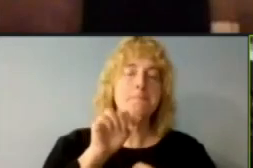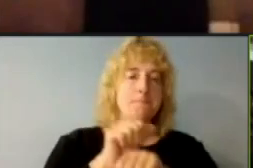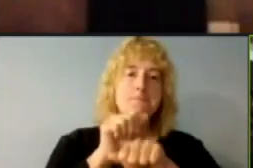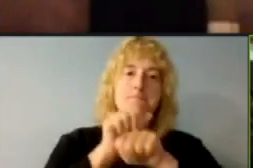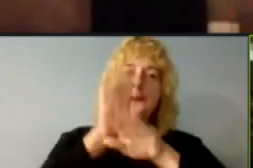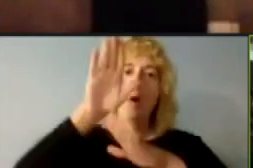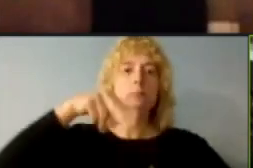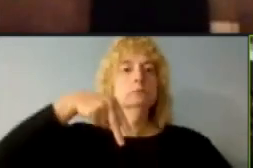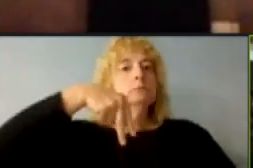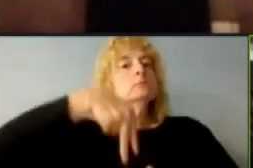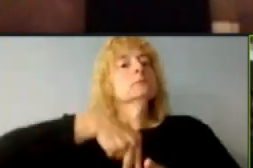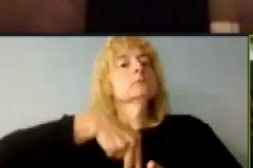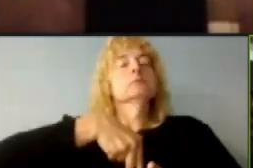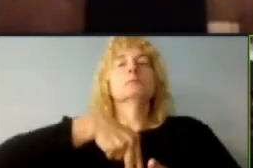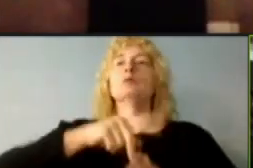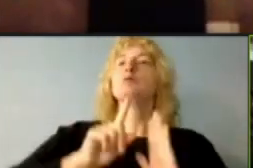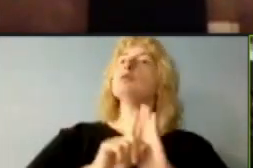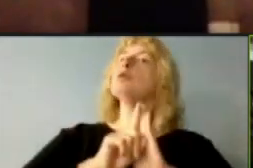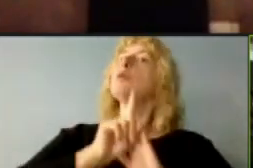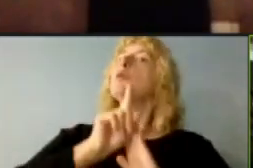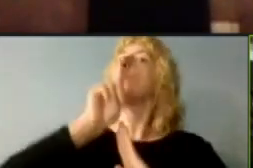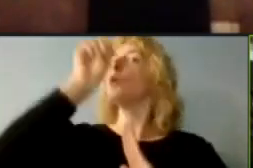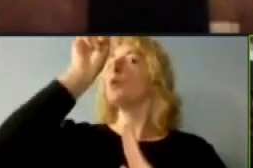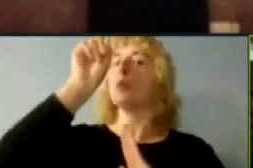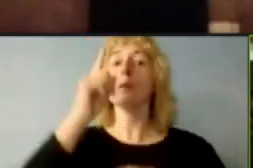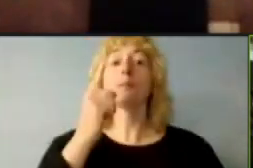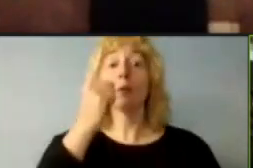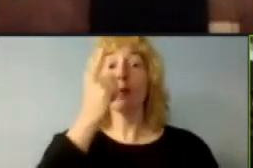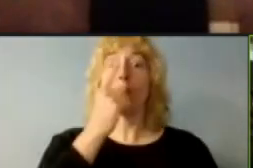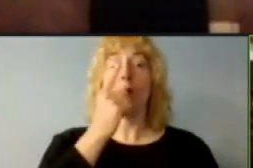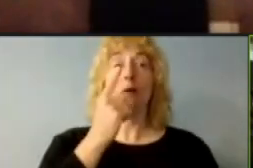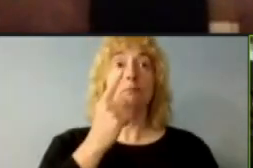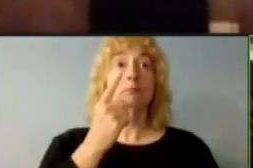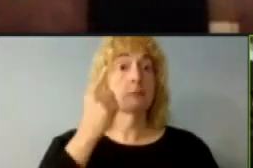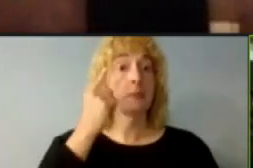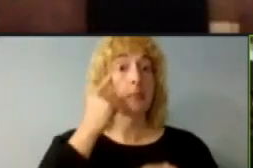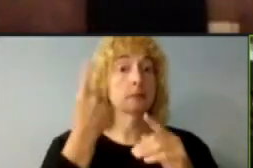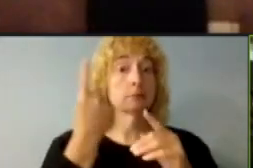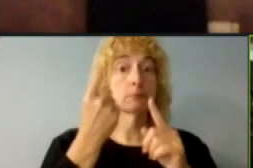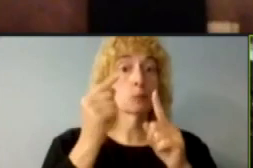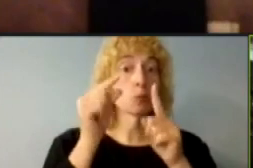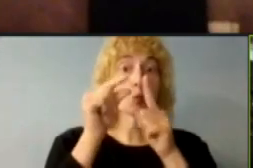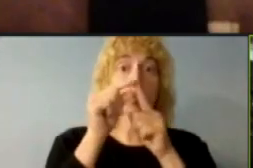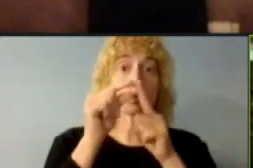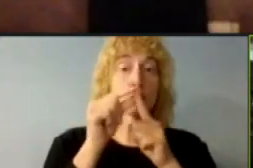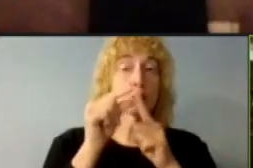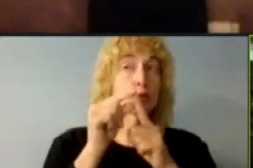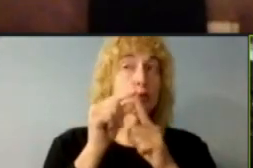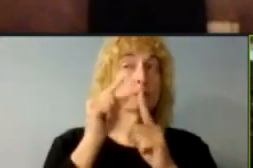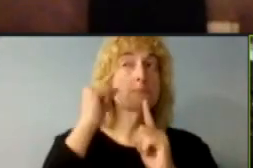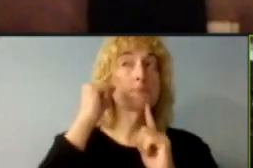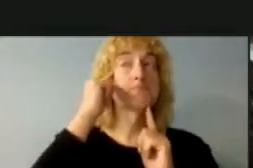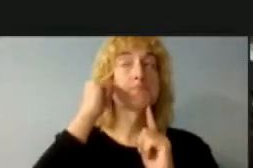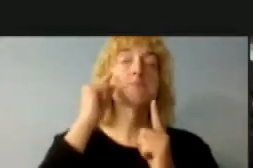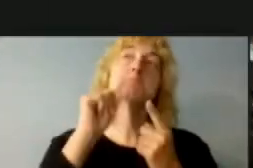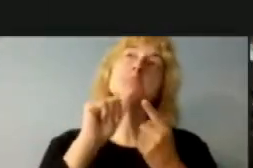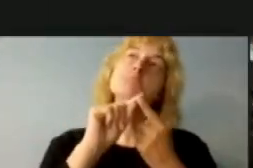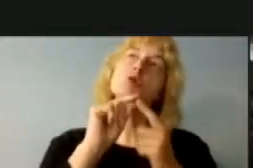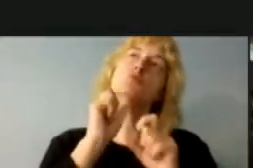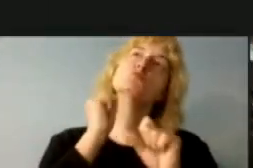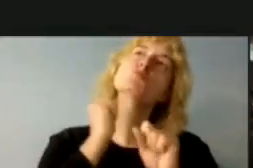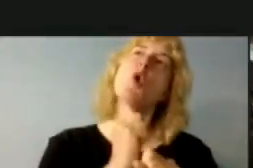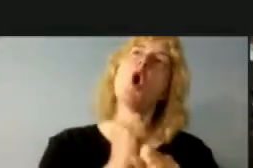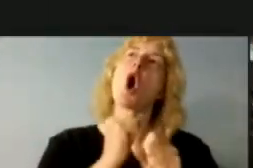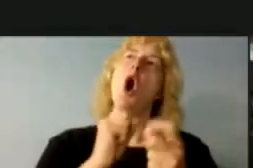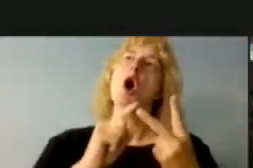nice and tall. And I wonder if you were going to think of some words in addition to strong and